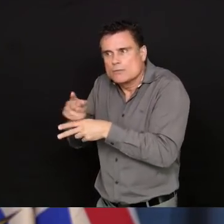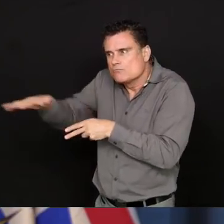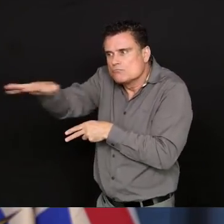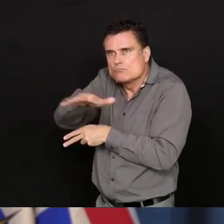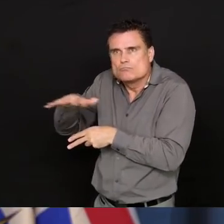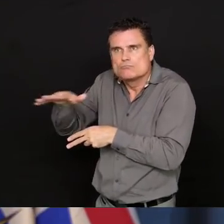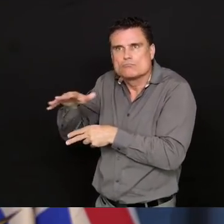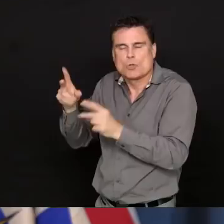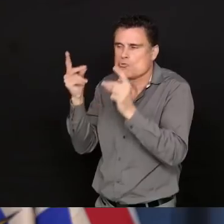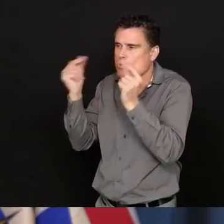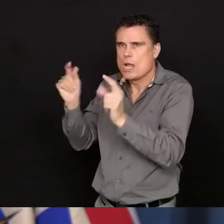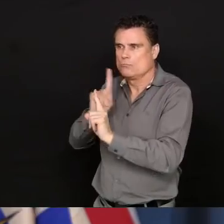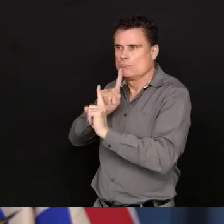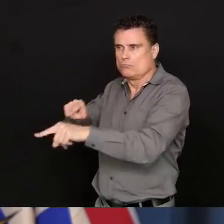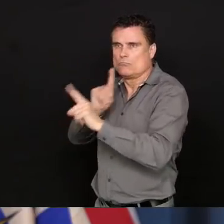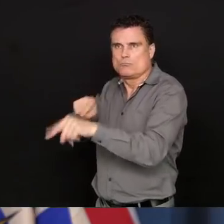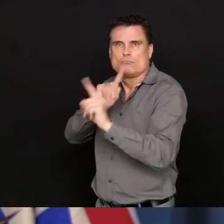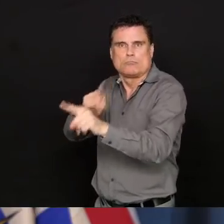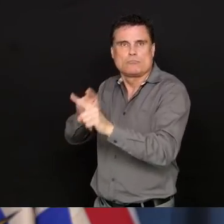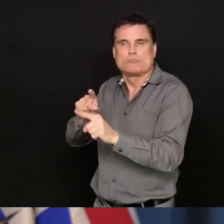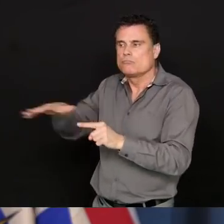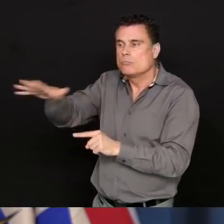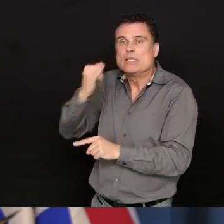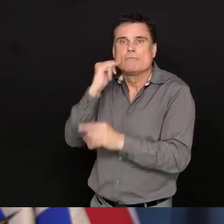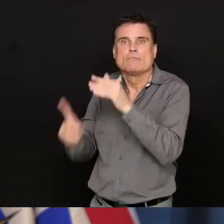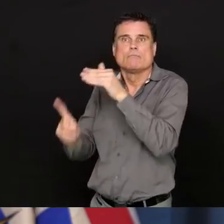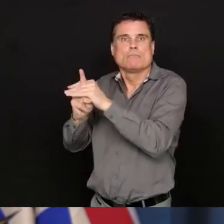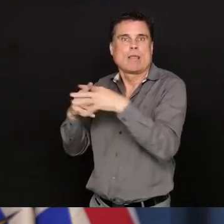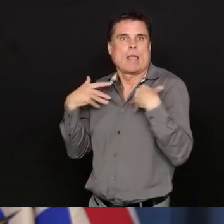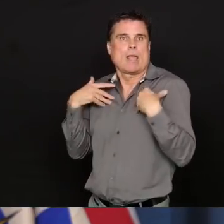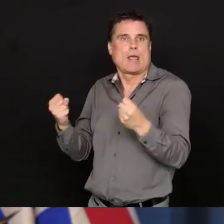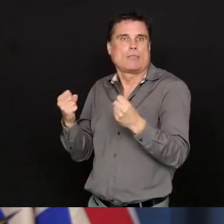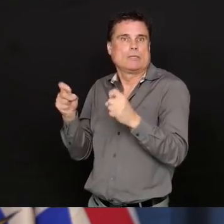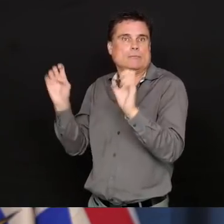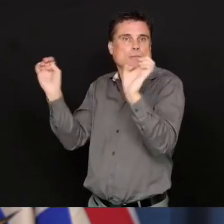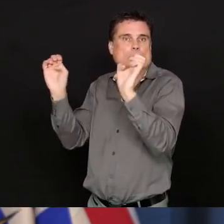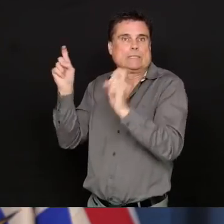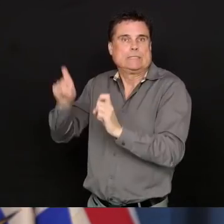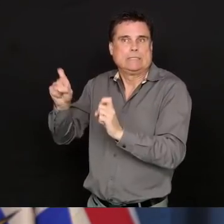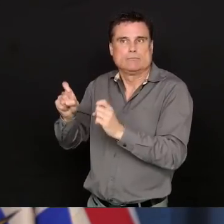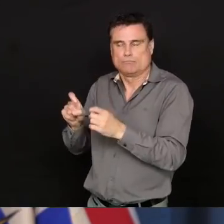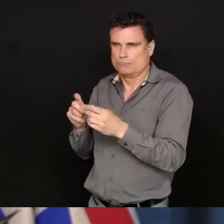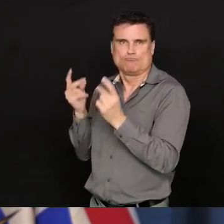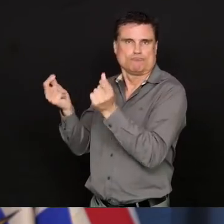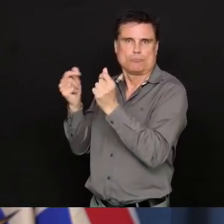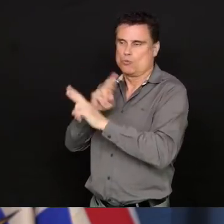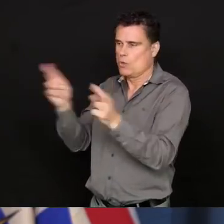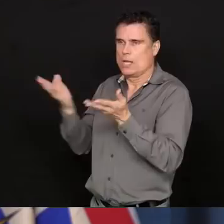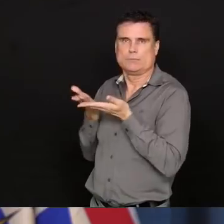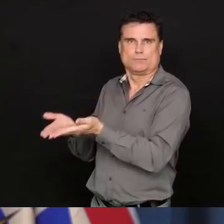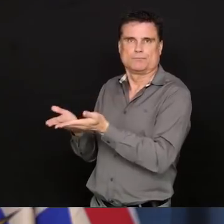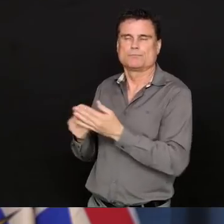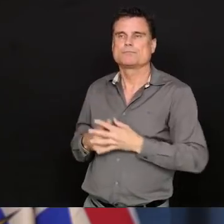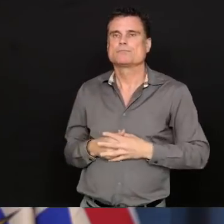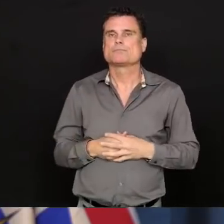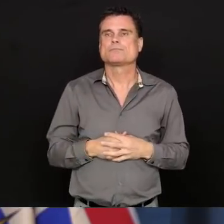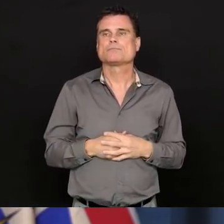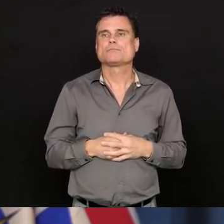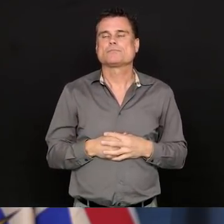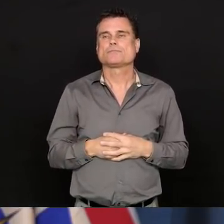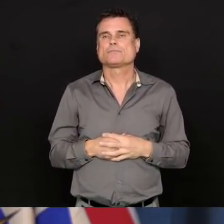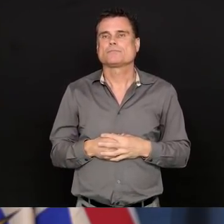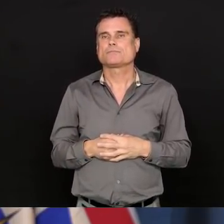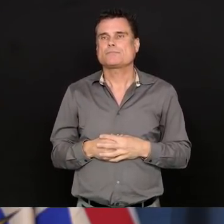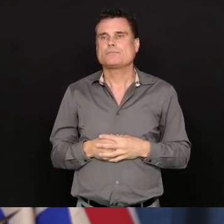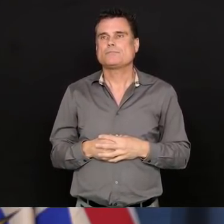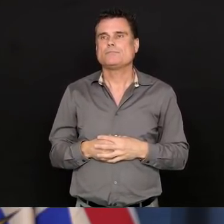one more question today. For any reporters that didn't get to ask a question, there will be a statement released this afternoon. For recommendations on protecting families and